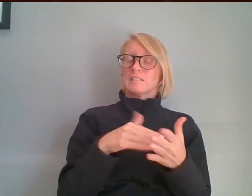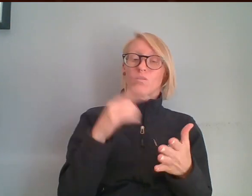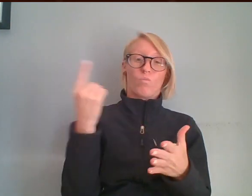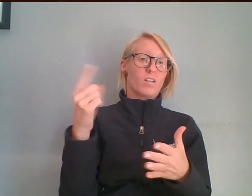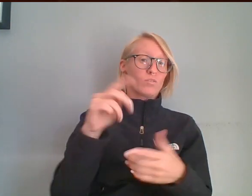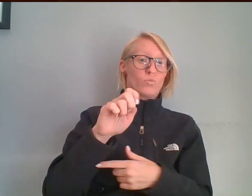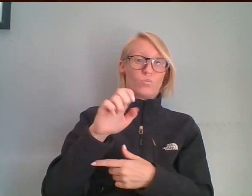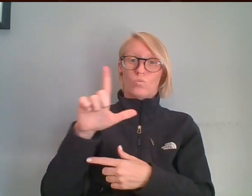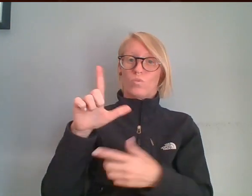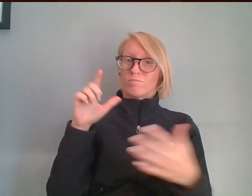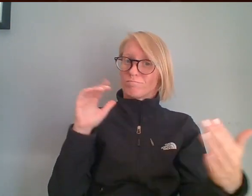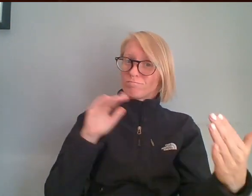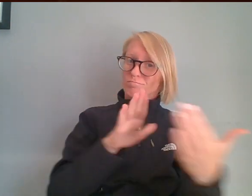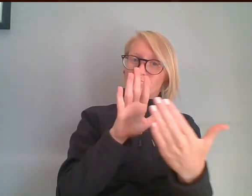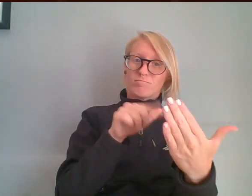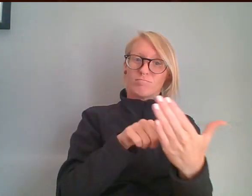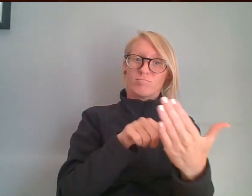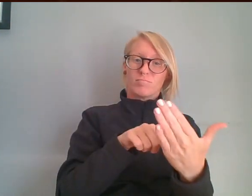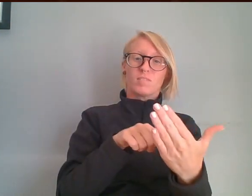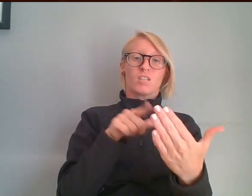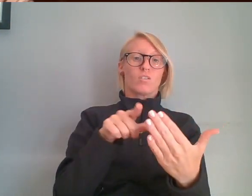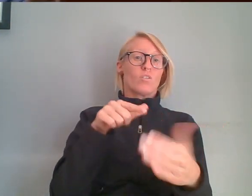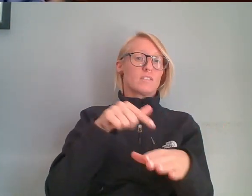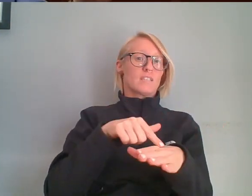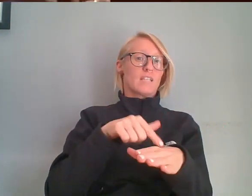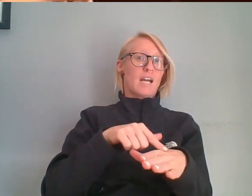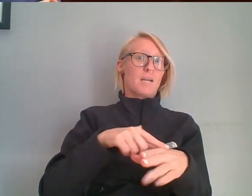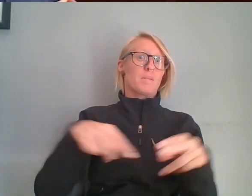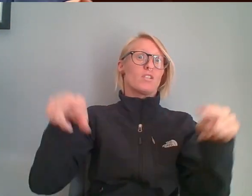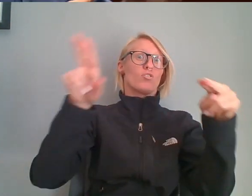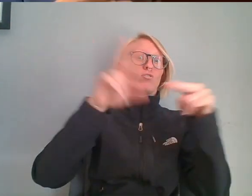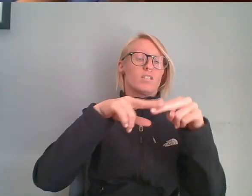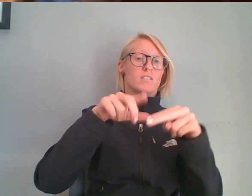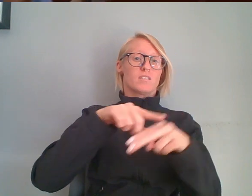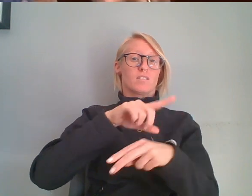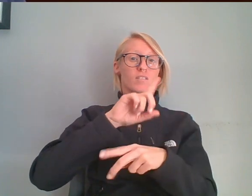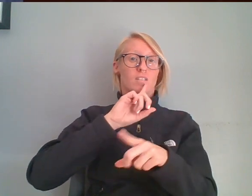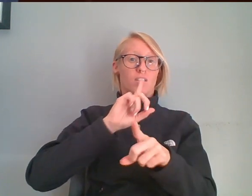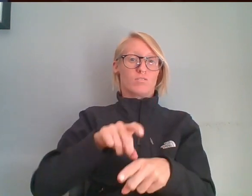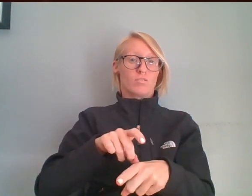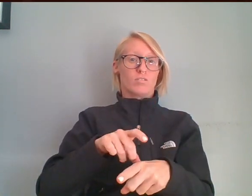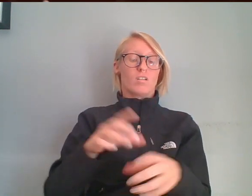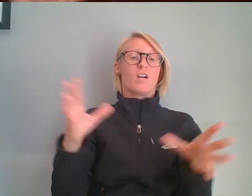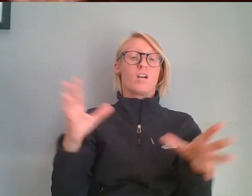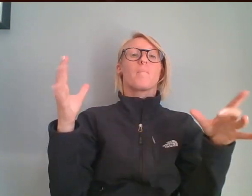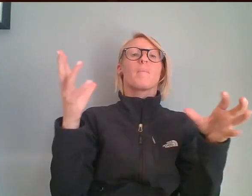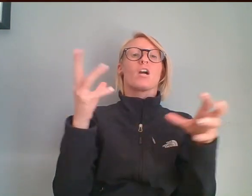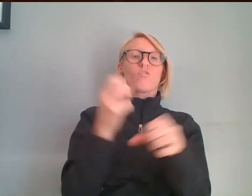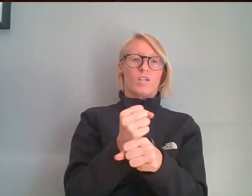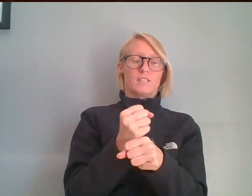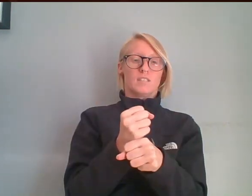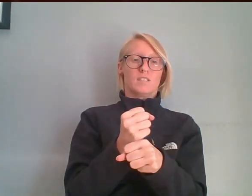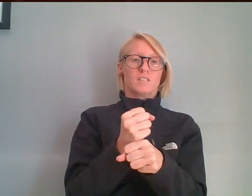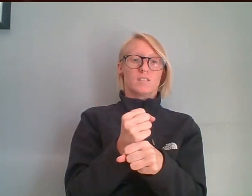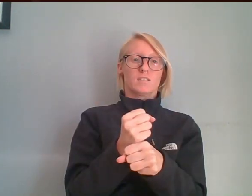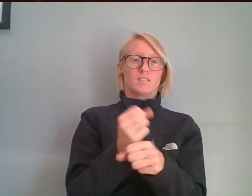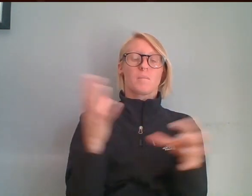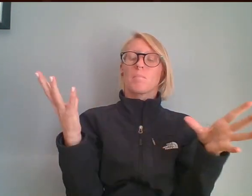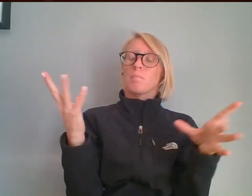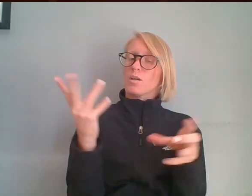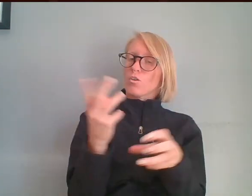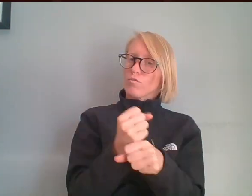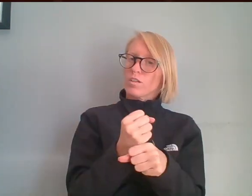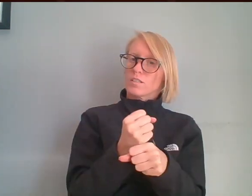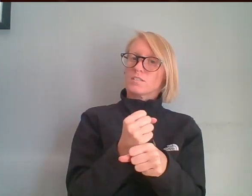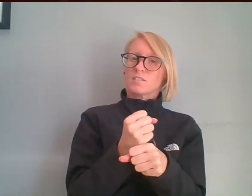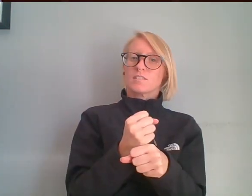tool you have to buy yourself time and to help you answer a question efficiently is paraphrasing. The paraphrase is like the